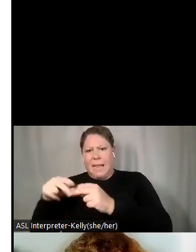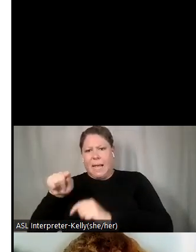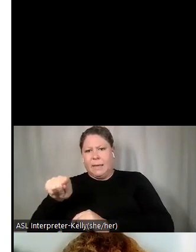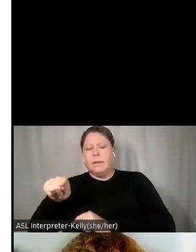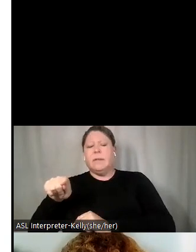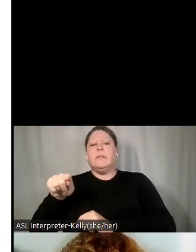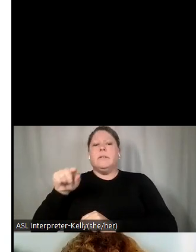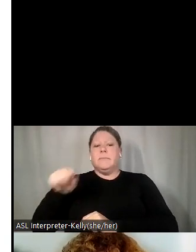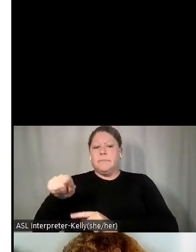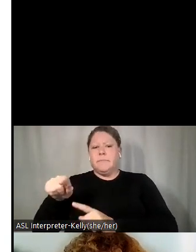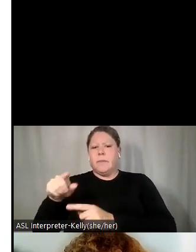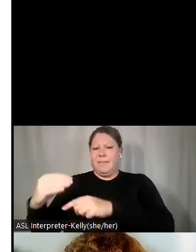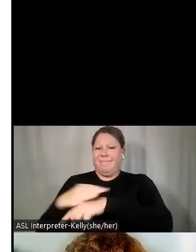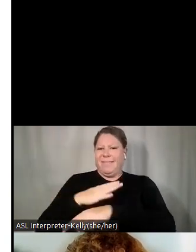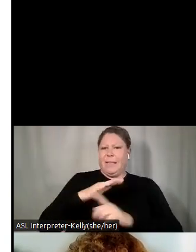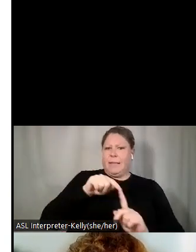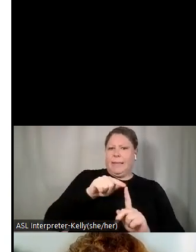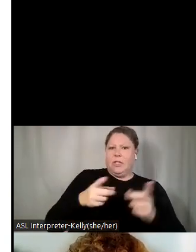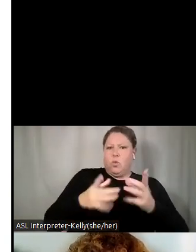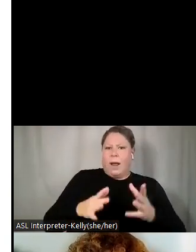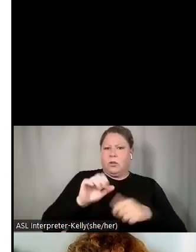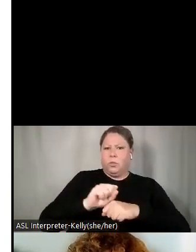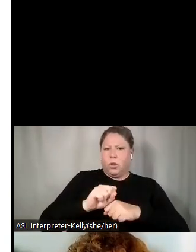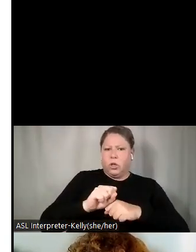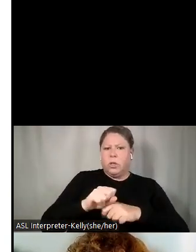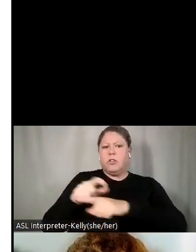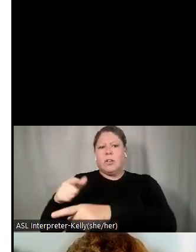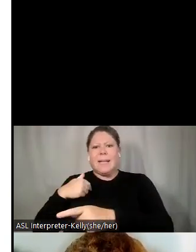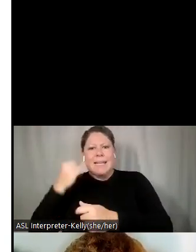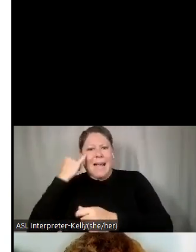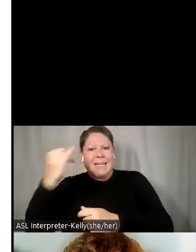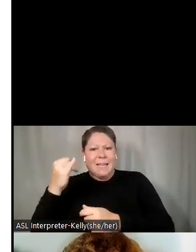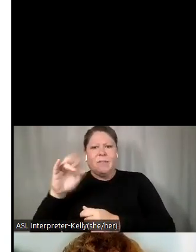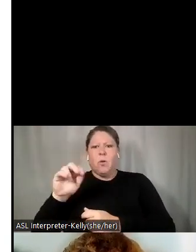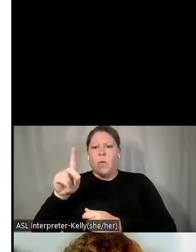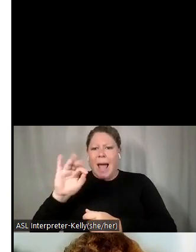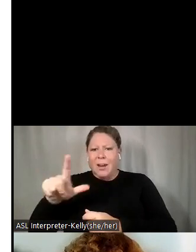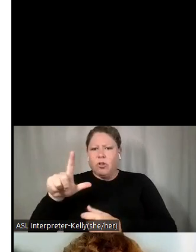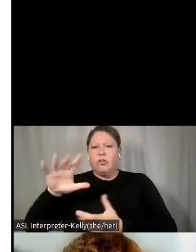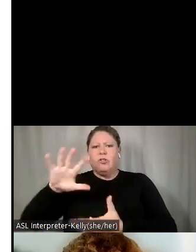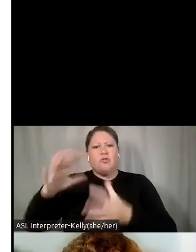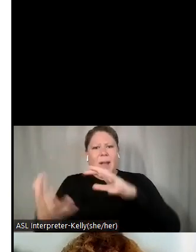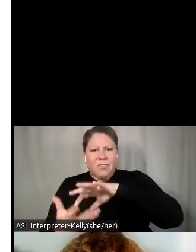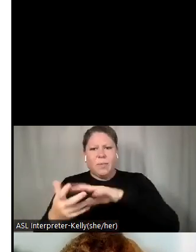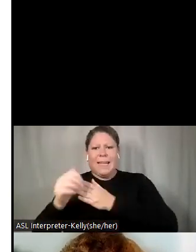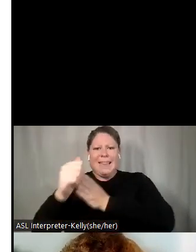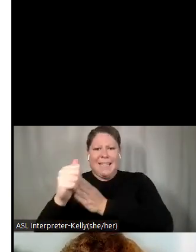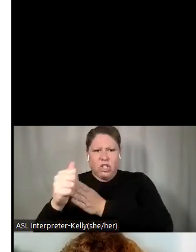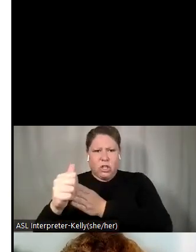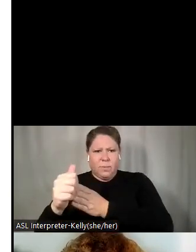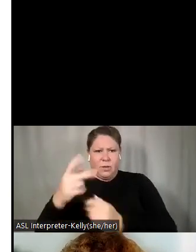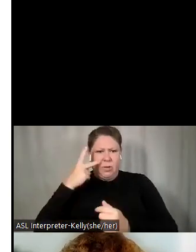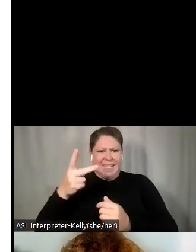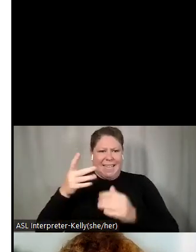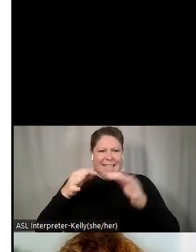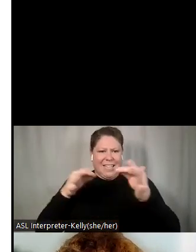She sort of supports and puts forward an idea of radical transformation leadership, and you can see in the description here that there are some